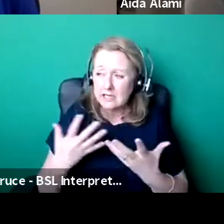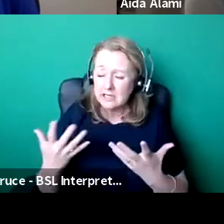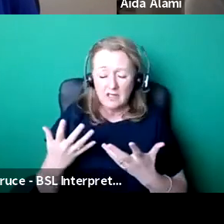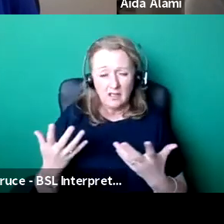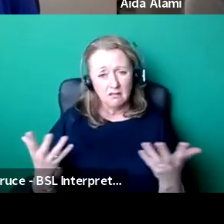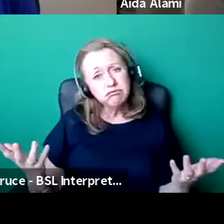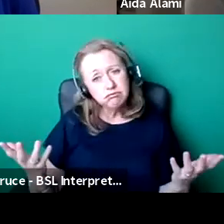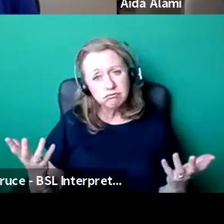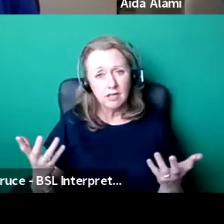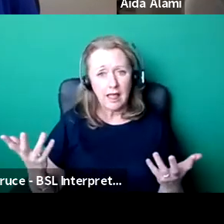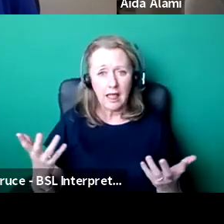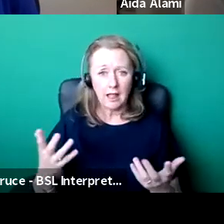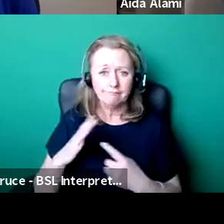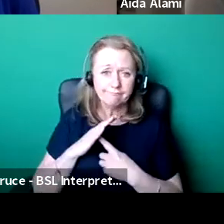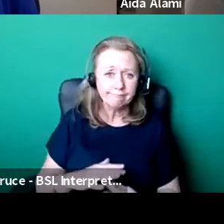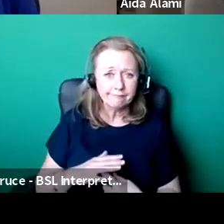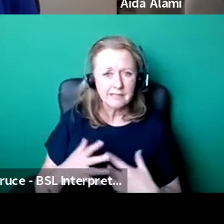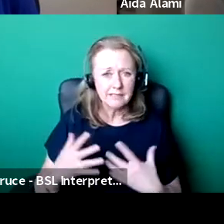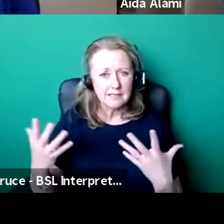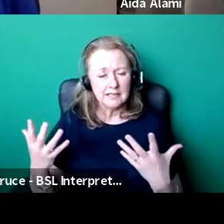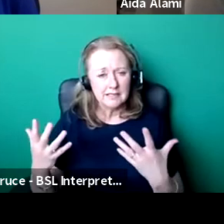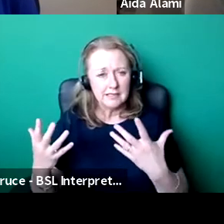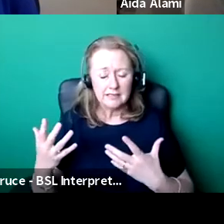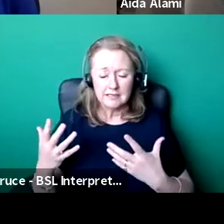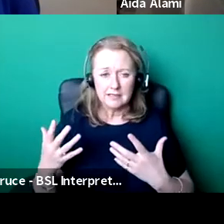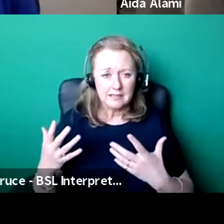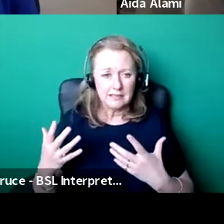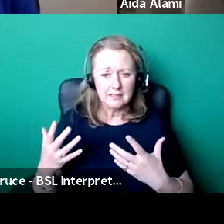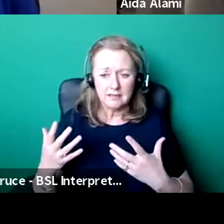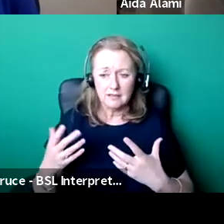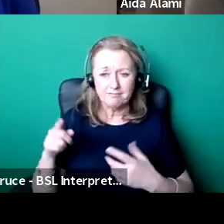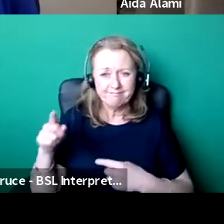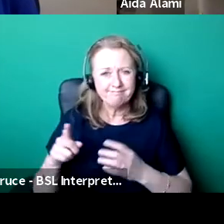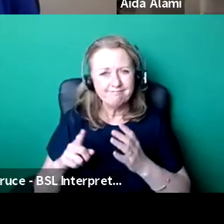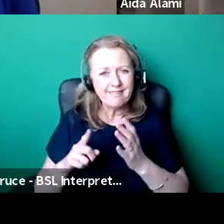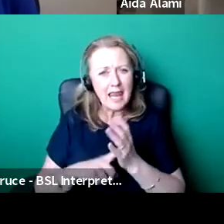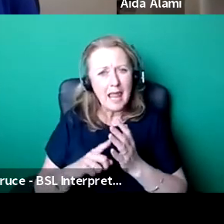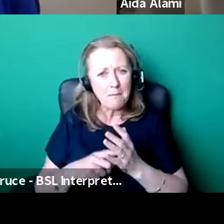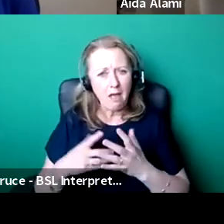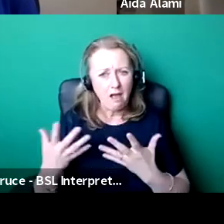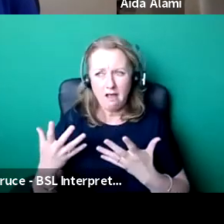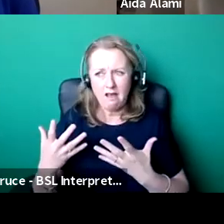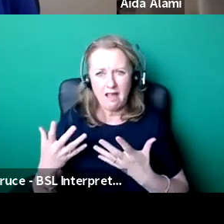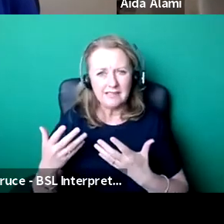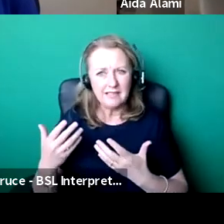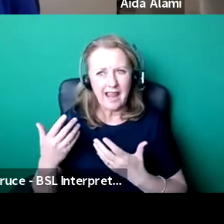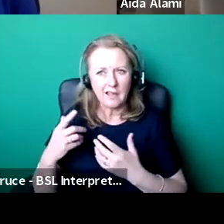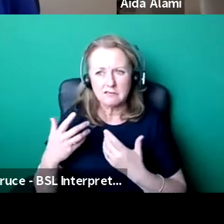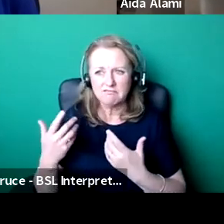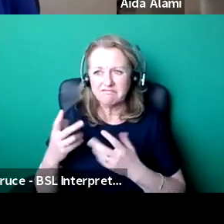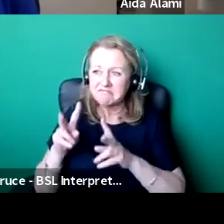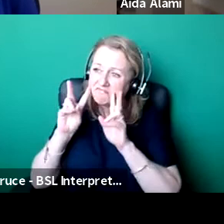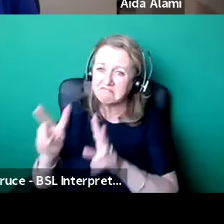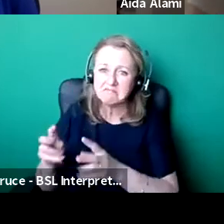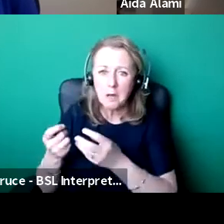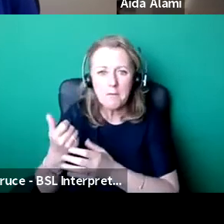It's also, I think, in the case of Libya, particularly troubling because it's almost fallen out of the international media narrative, right? So there